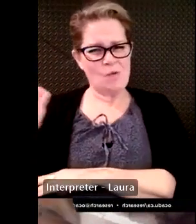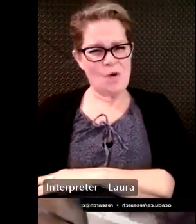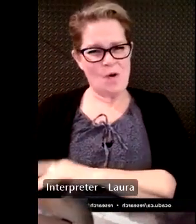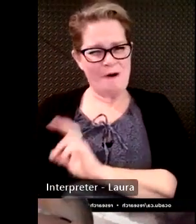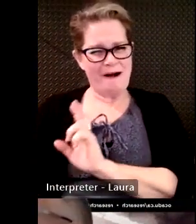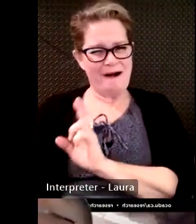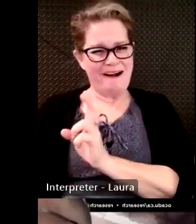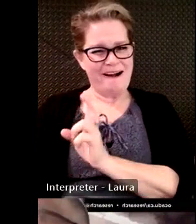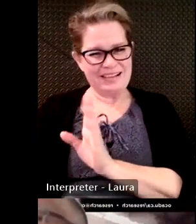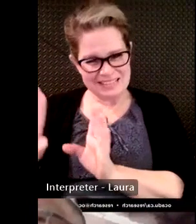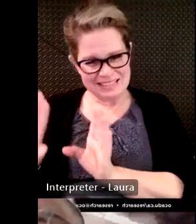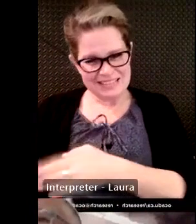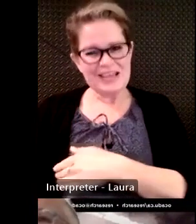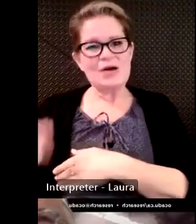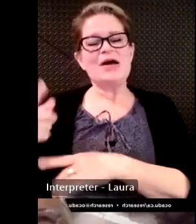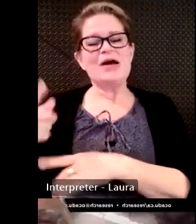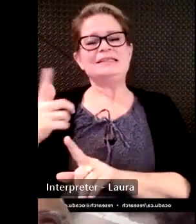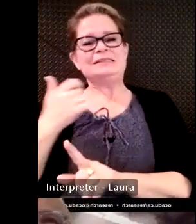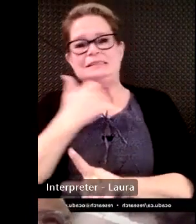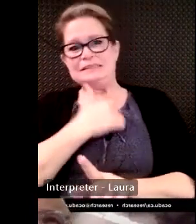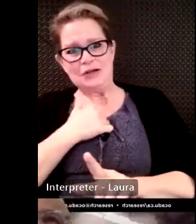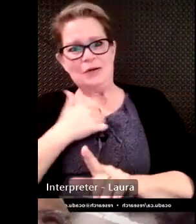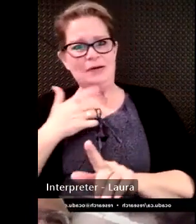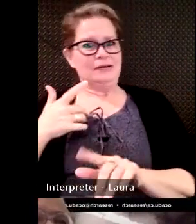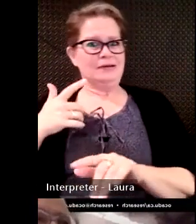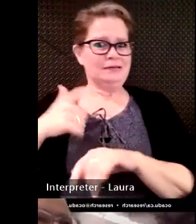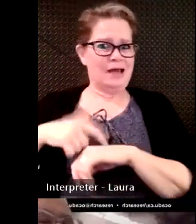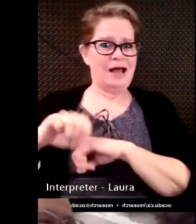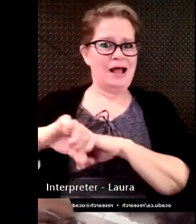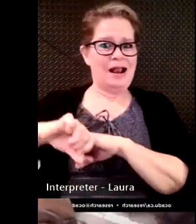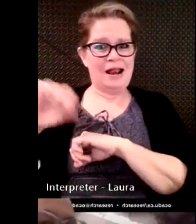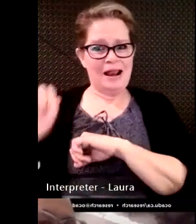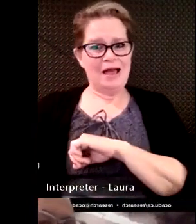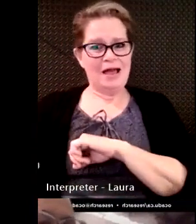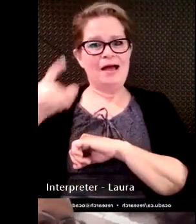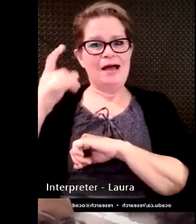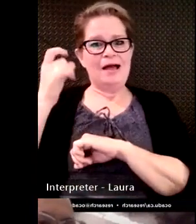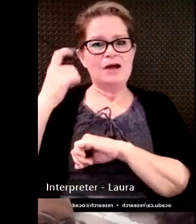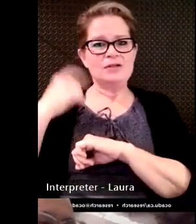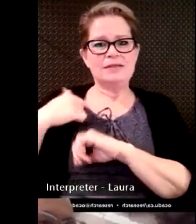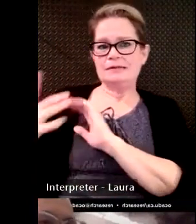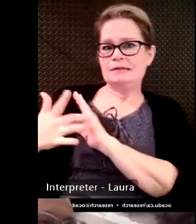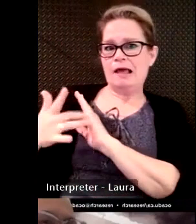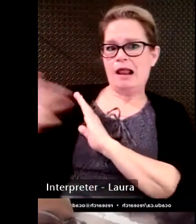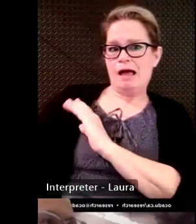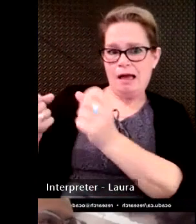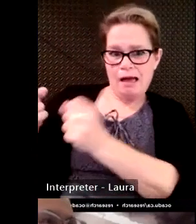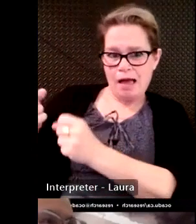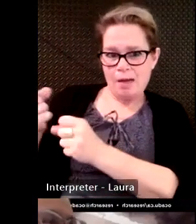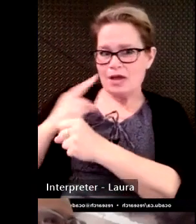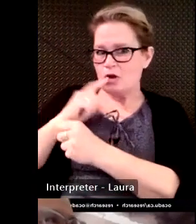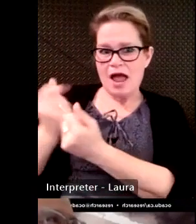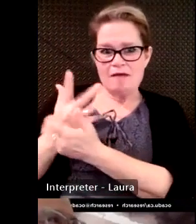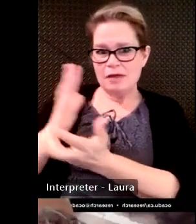and this is all going to work. So I think we're there, and I'll probably hear from my Teams folk if it's not